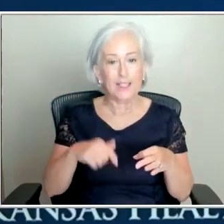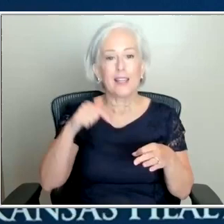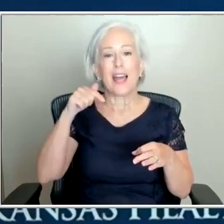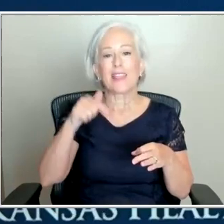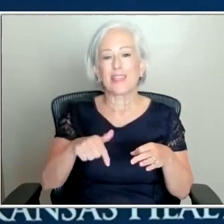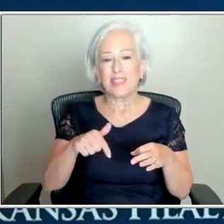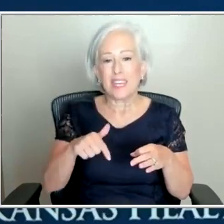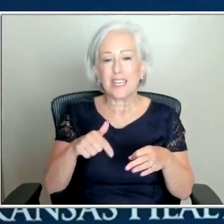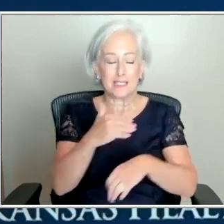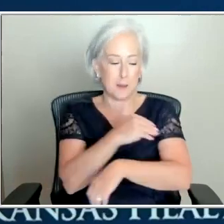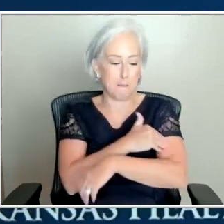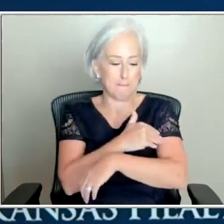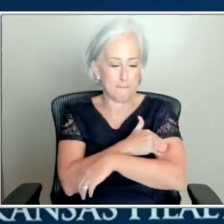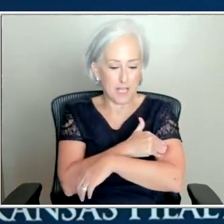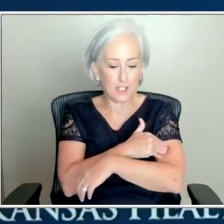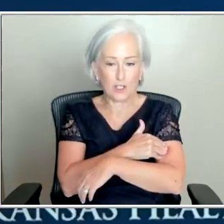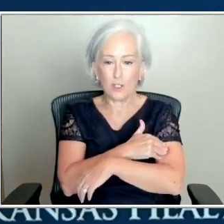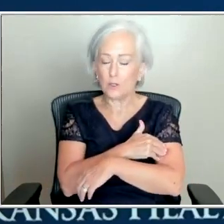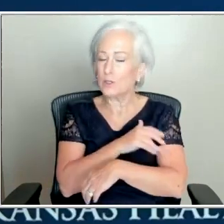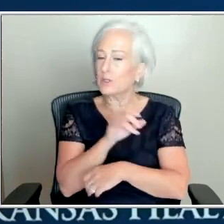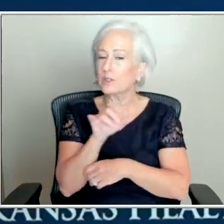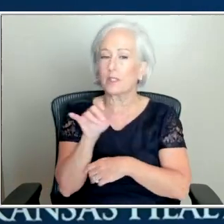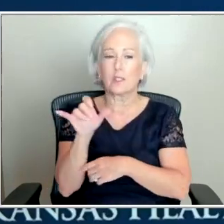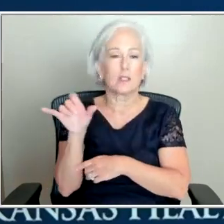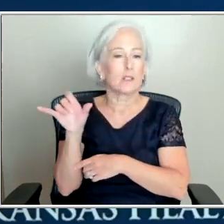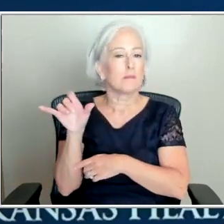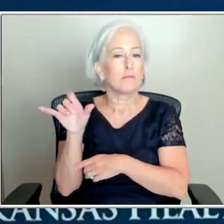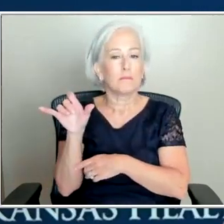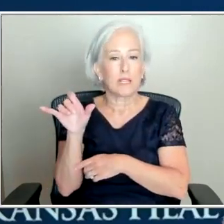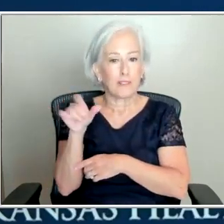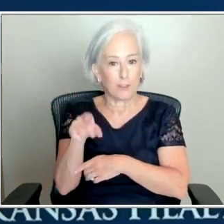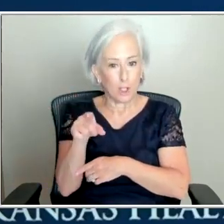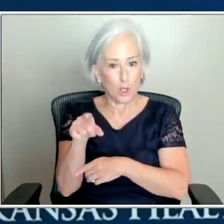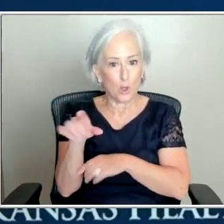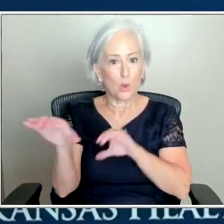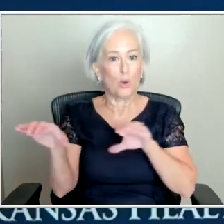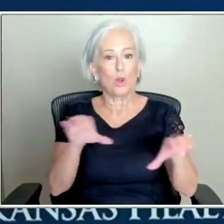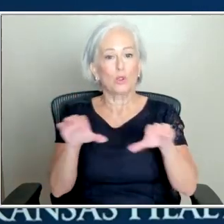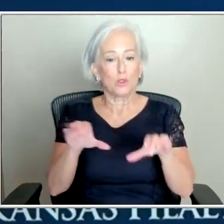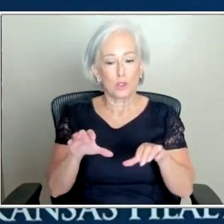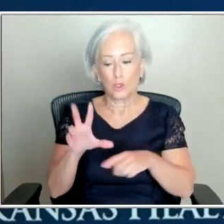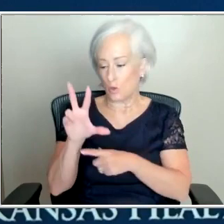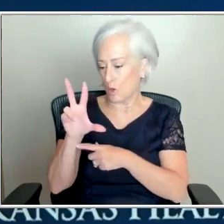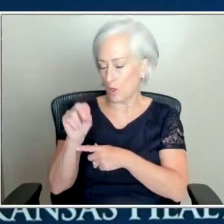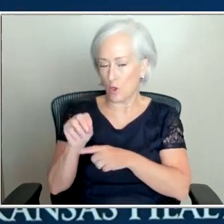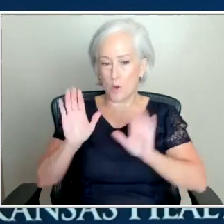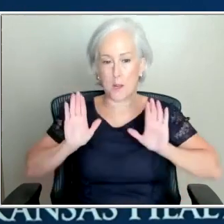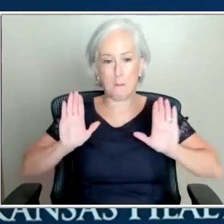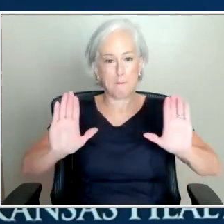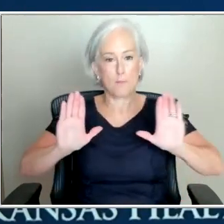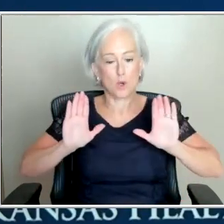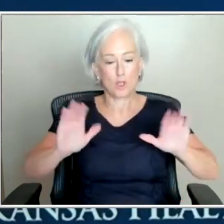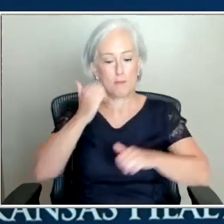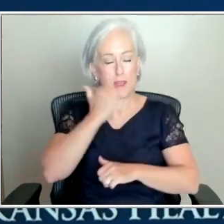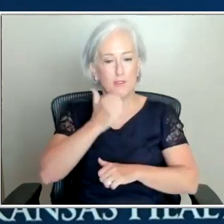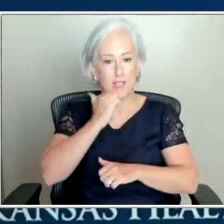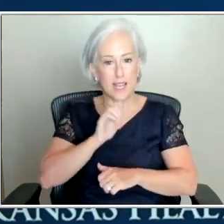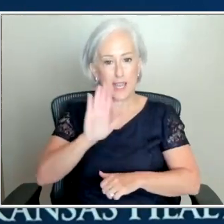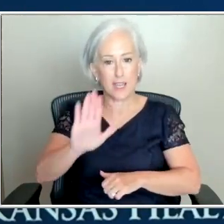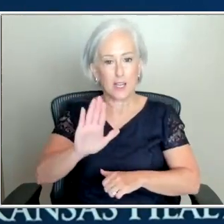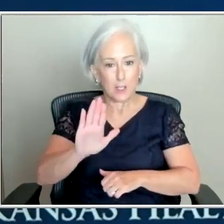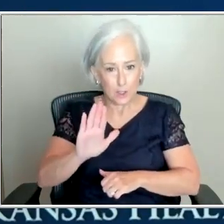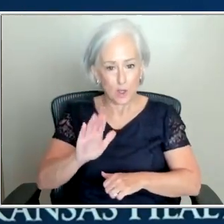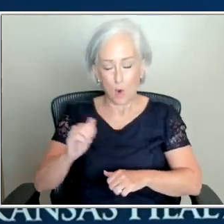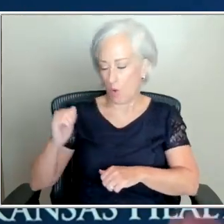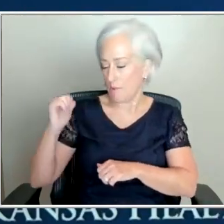like your biceps. If you do 30 push-ups every day, your biceps and back muscles are going to get much stronger. They're going to help support